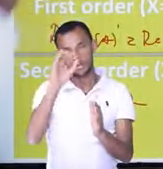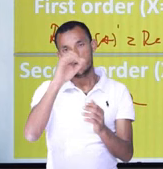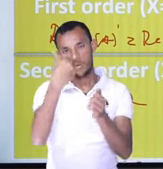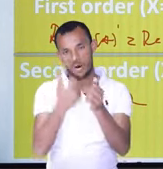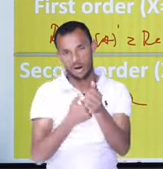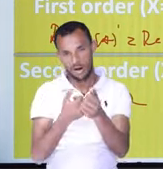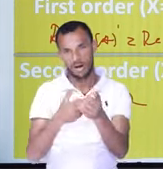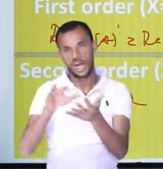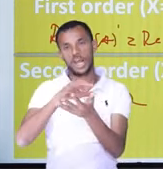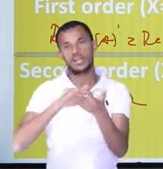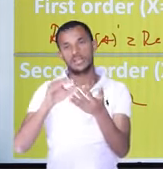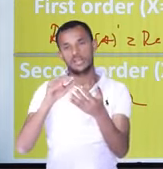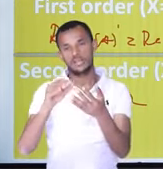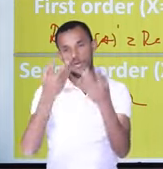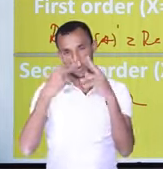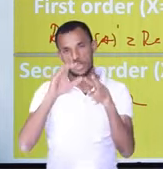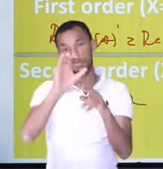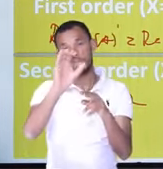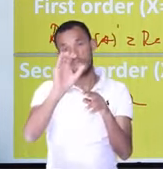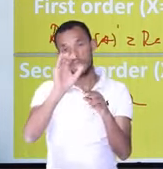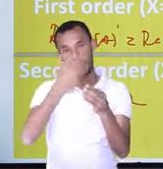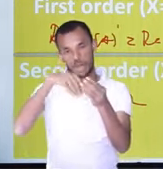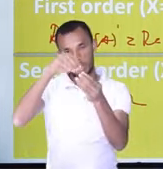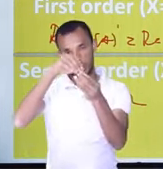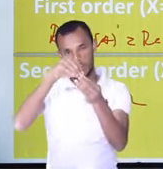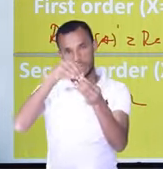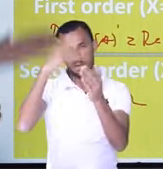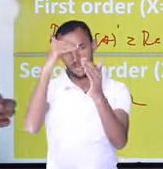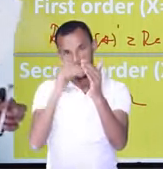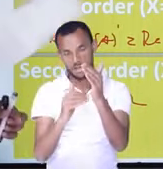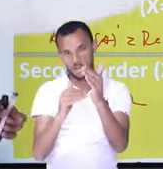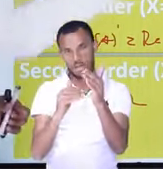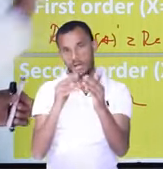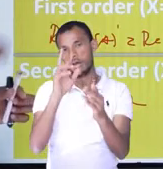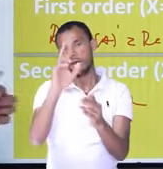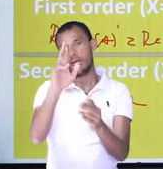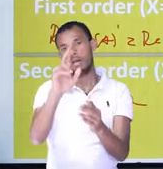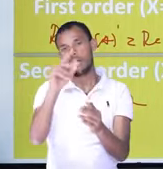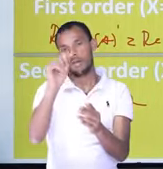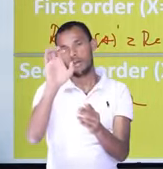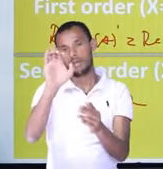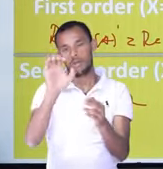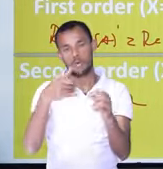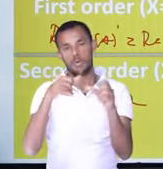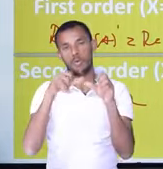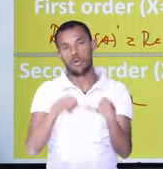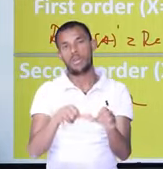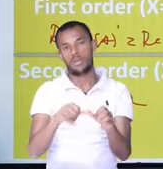order reaction, the concentration increases, decreases, rate is unchanged. Rate is